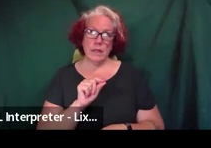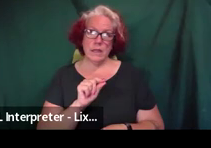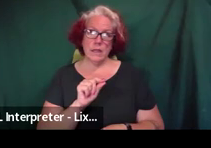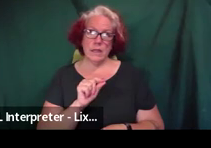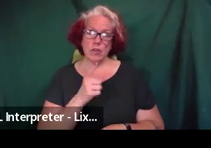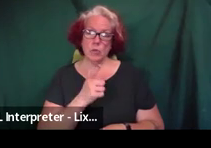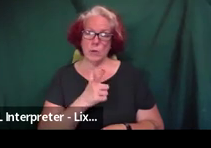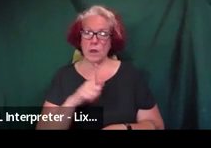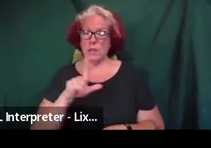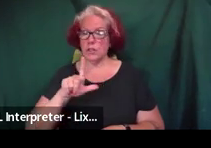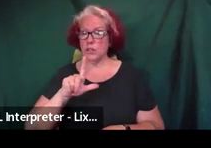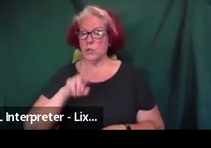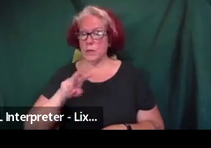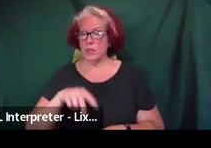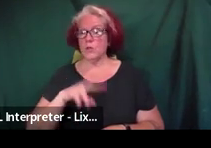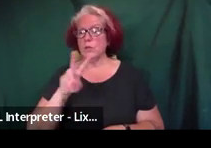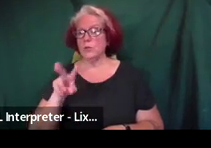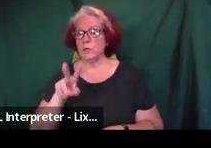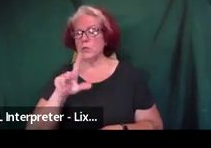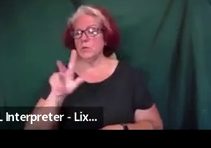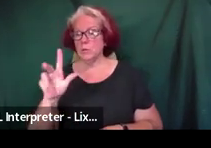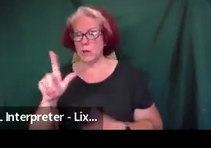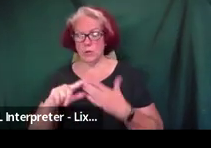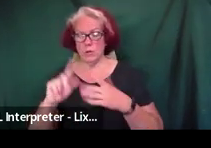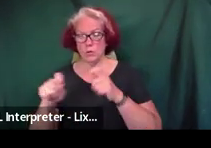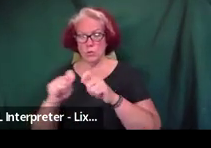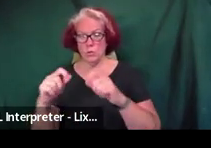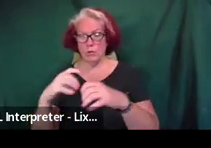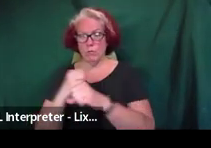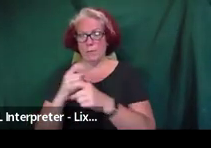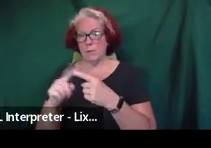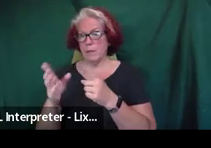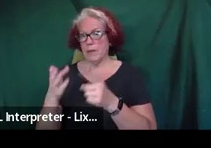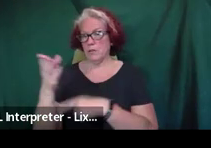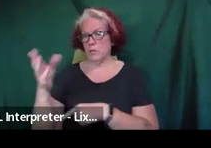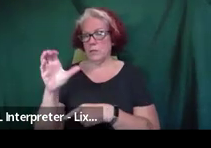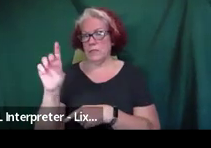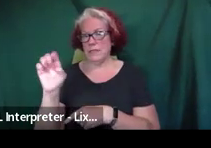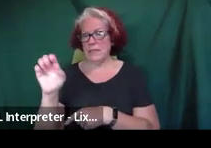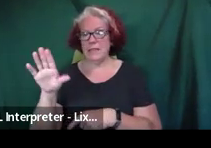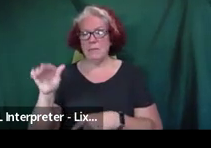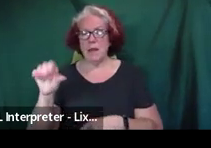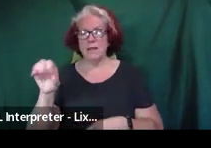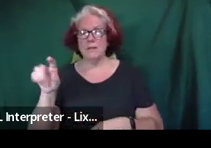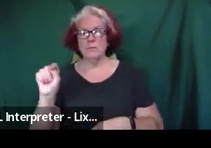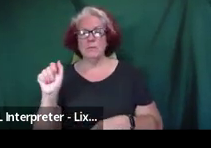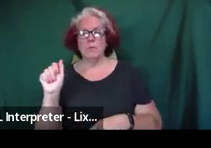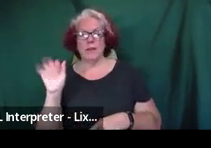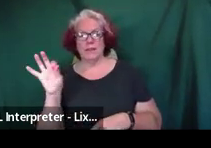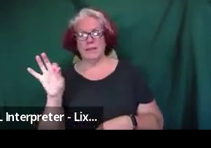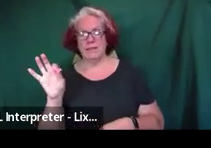2021-22 and 22-23, those will be wrapped up and to the Department of Ed by September 19th. So